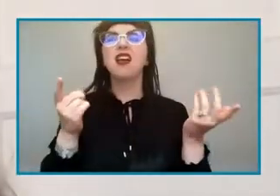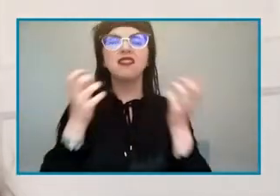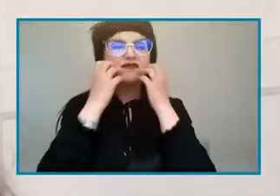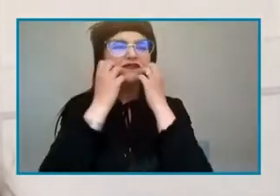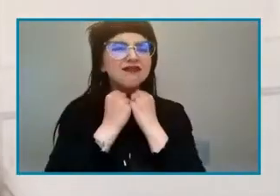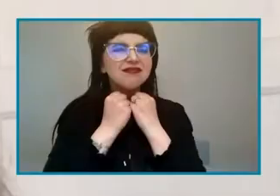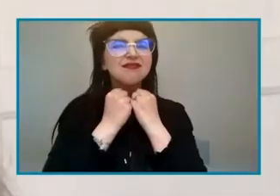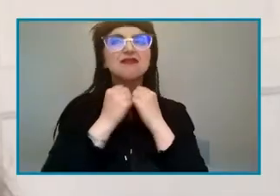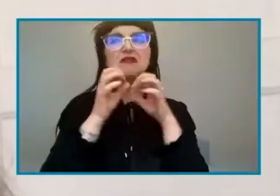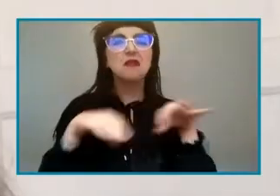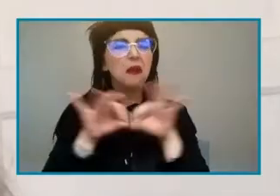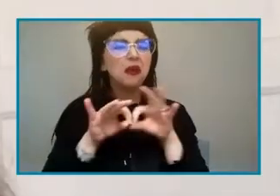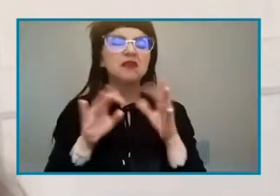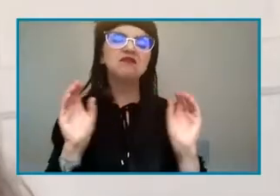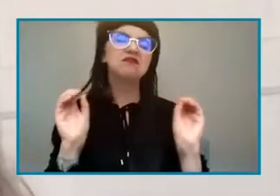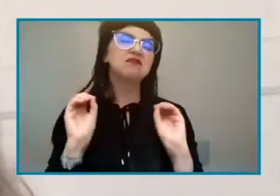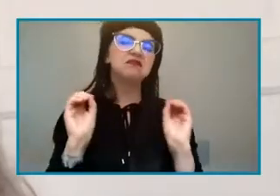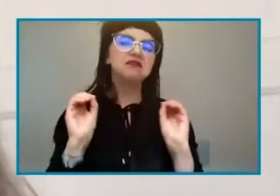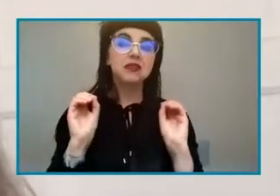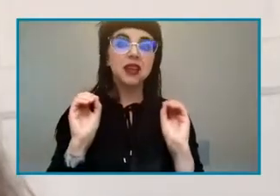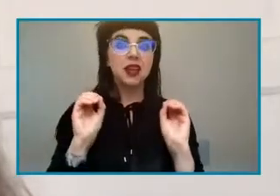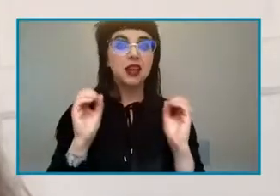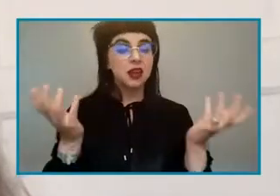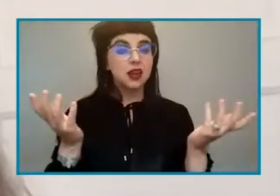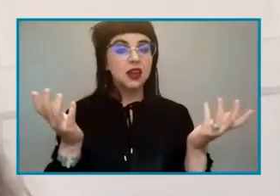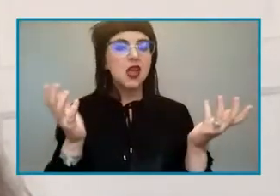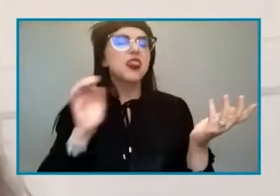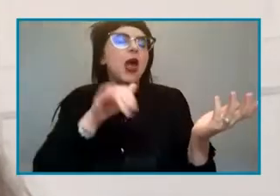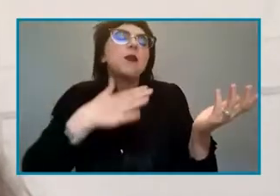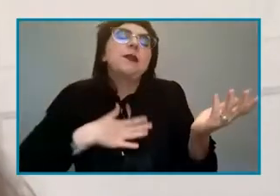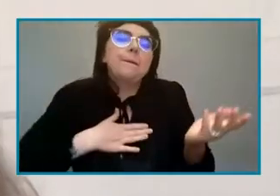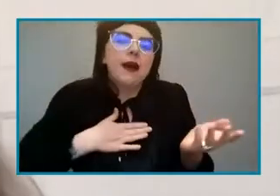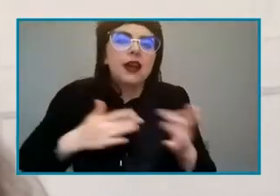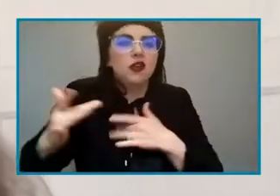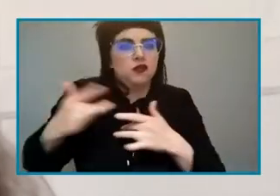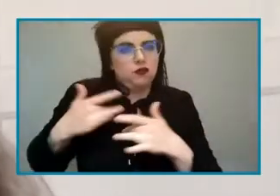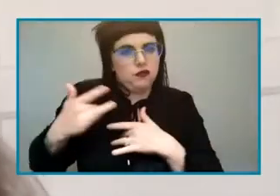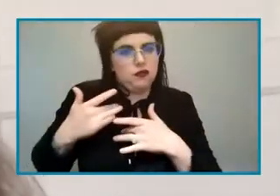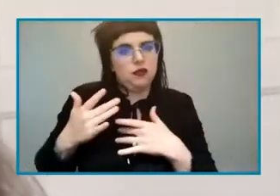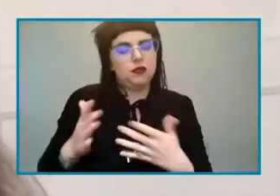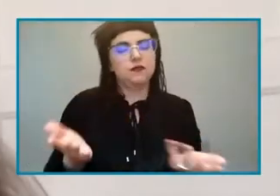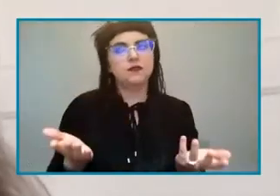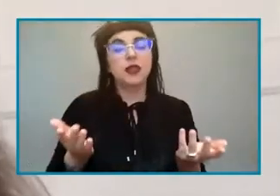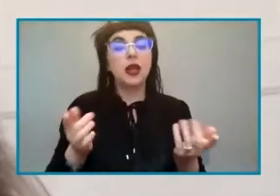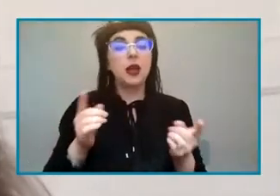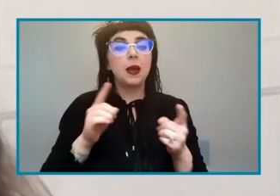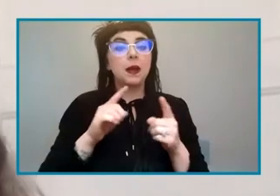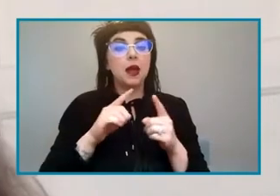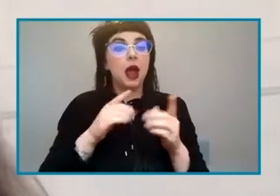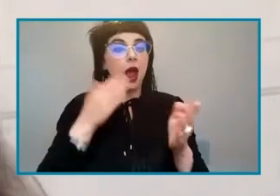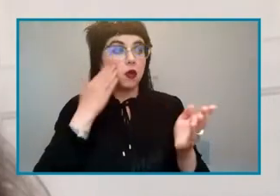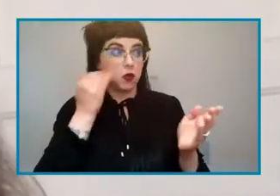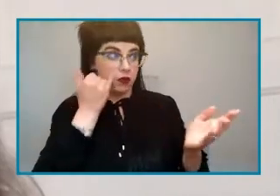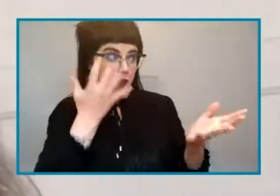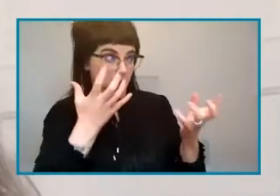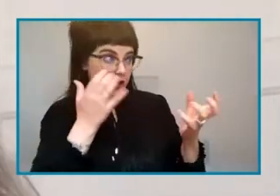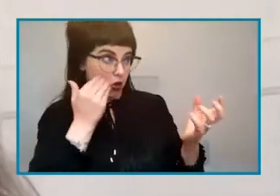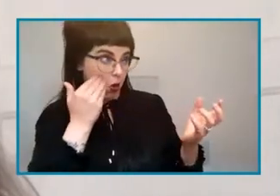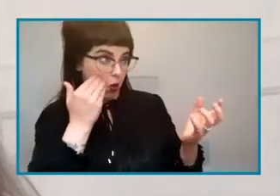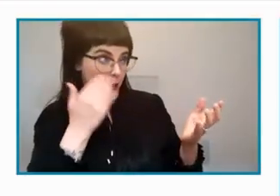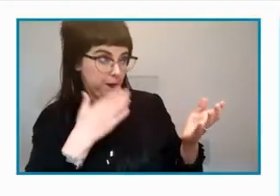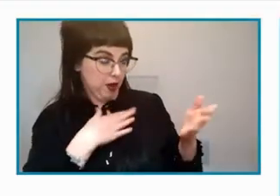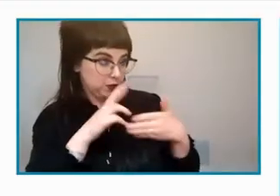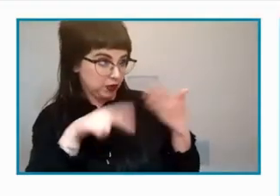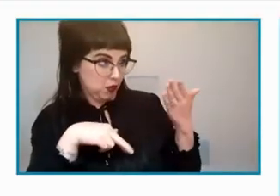me. And so that was a big concern that I had. And I don't know if you want to know the result of that,